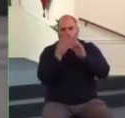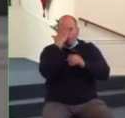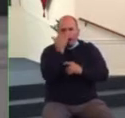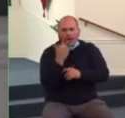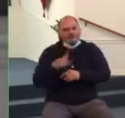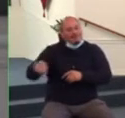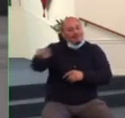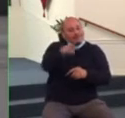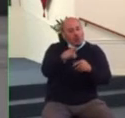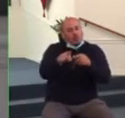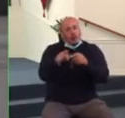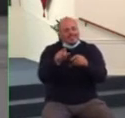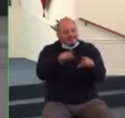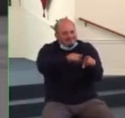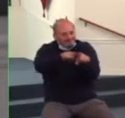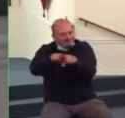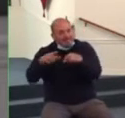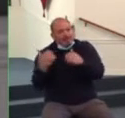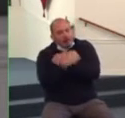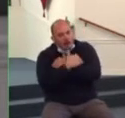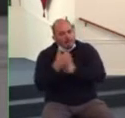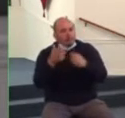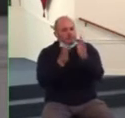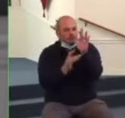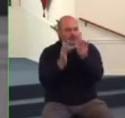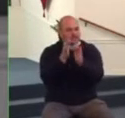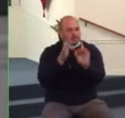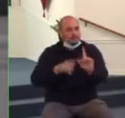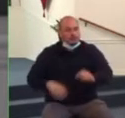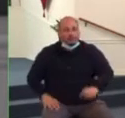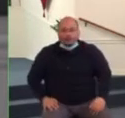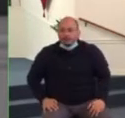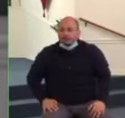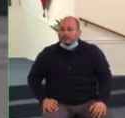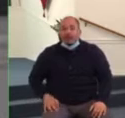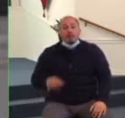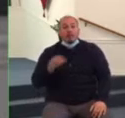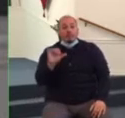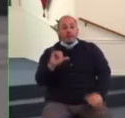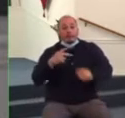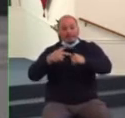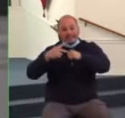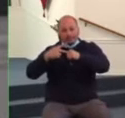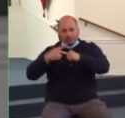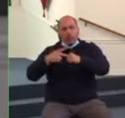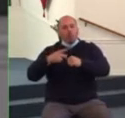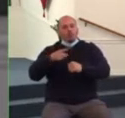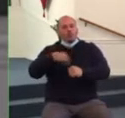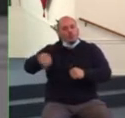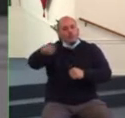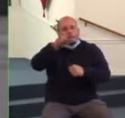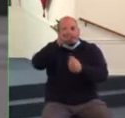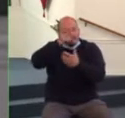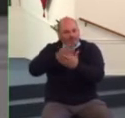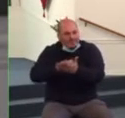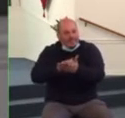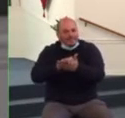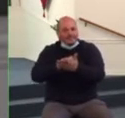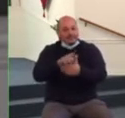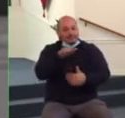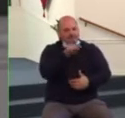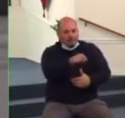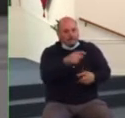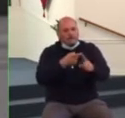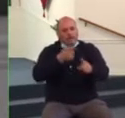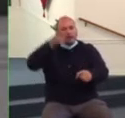too love Jesus. Like Peter, you believe Jesus is God's Messiah, and you want to